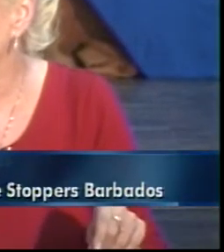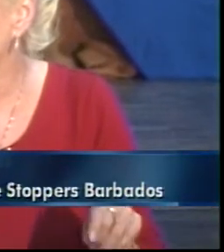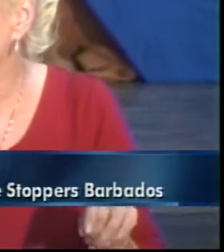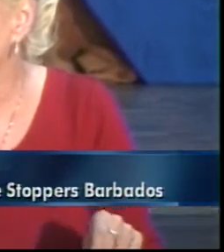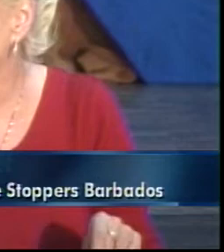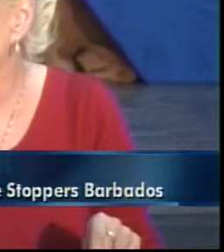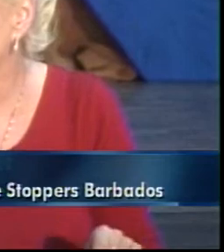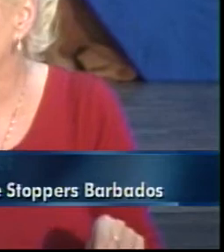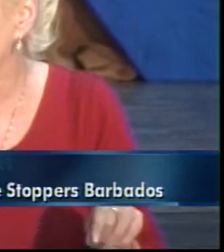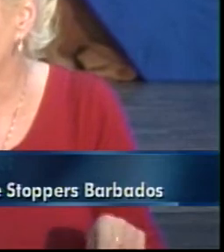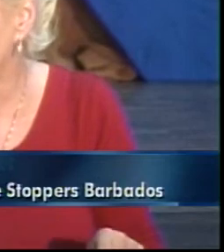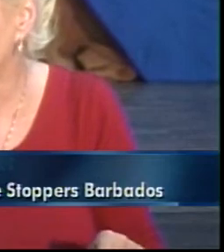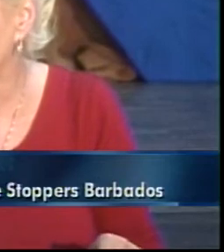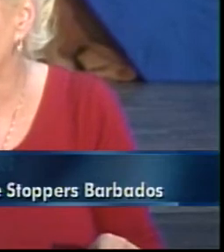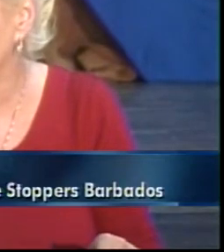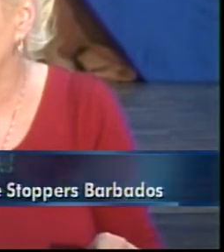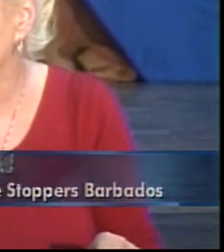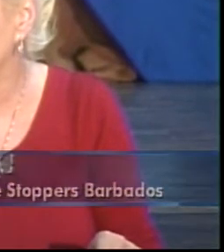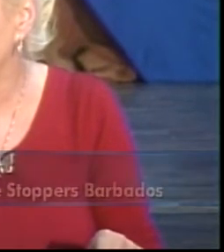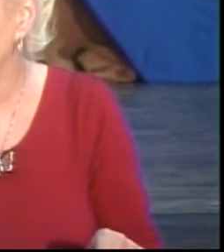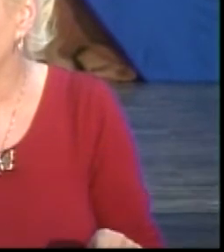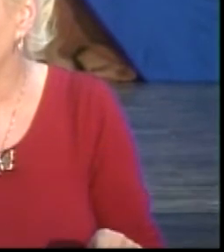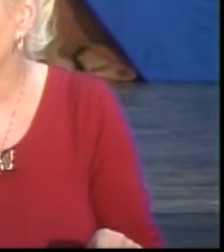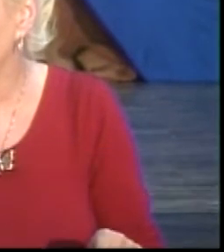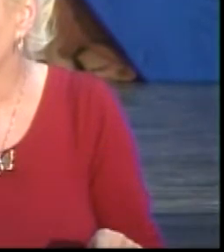you and kill one of yours tomorrow.